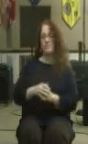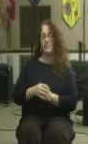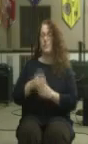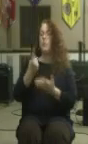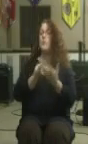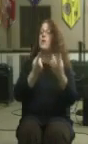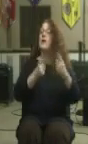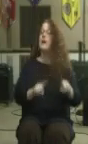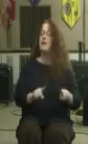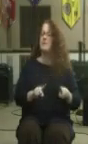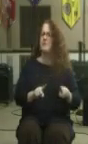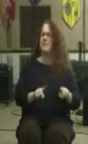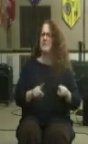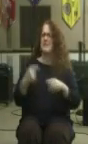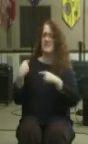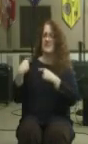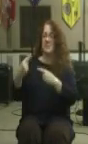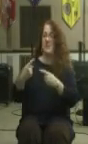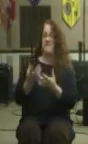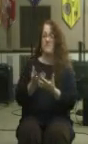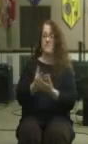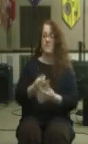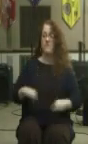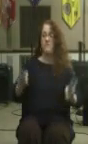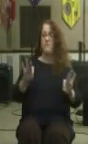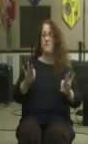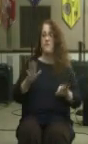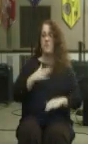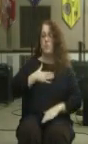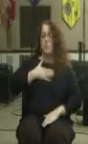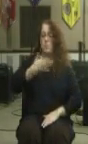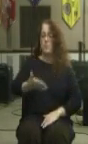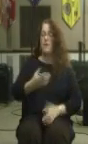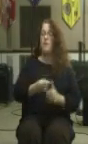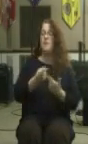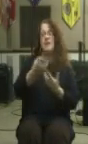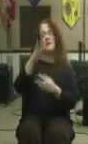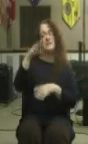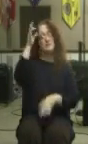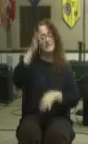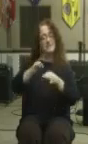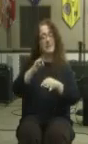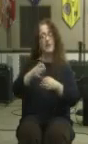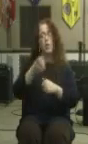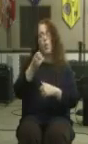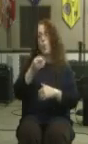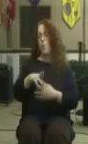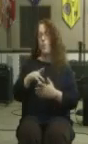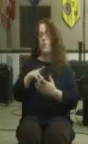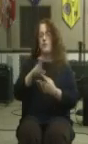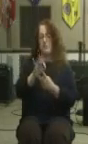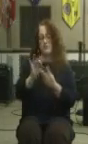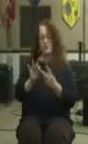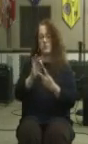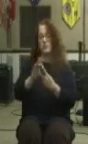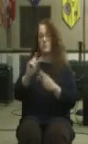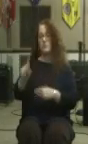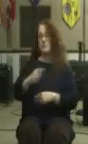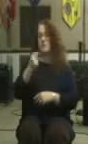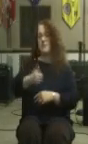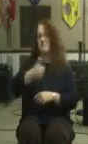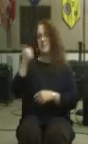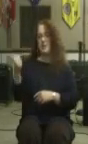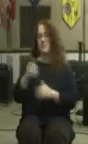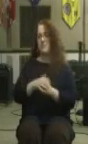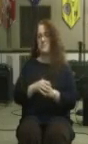you. And what happened is, since we have free will, we can choose to do what God wants us to do, or we can choose to